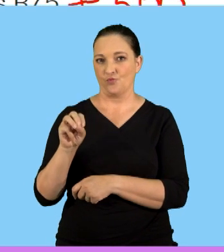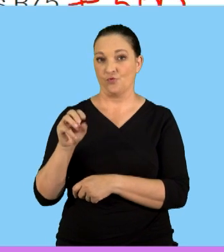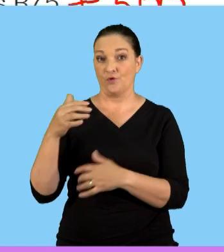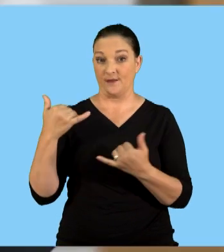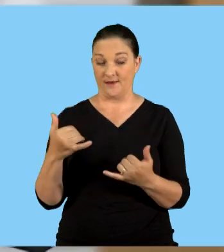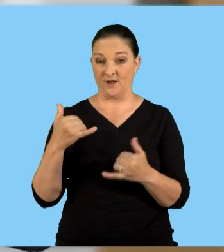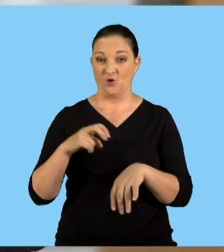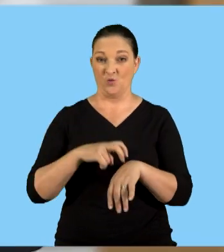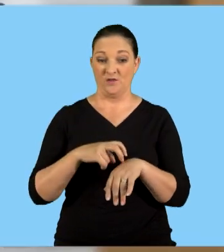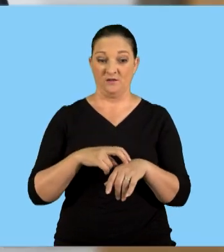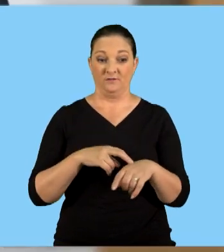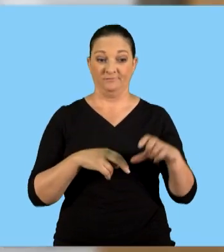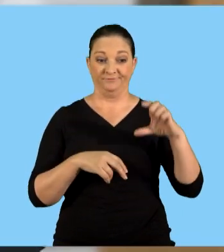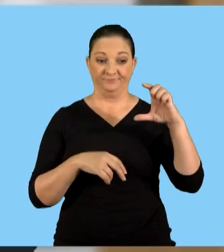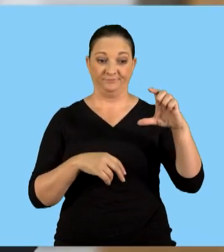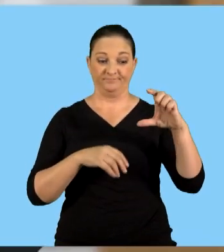two now, that,